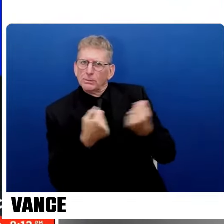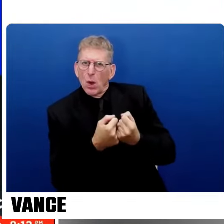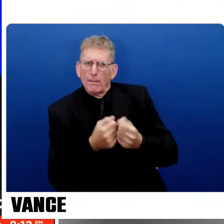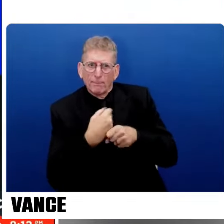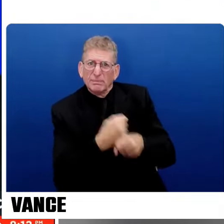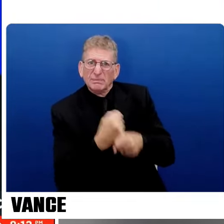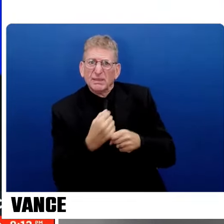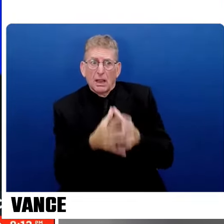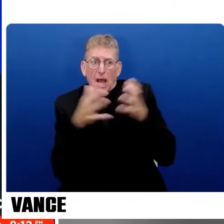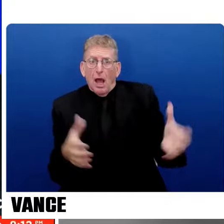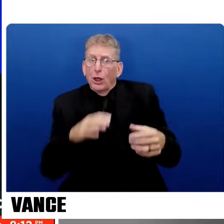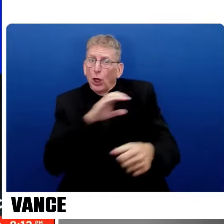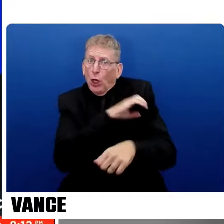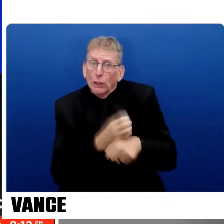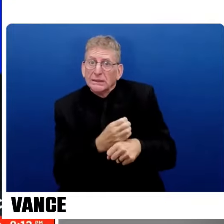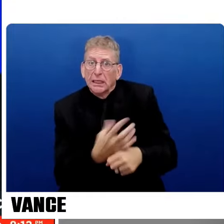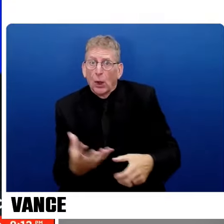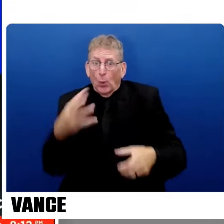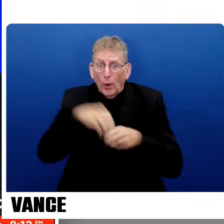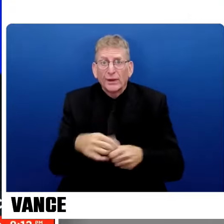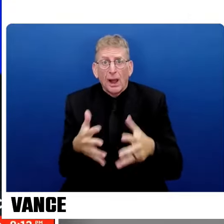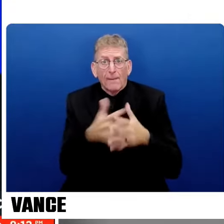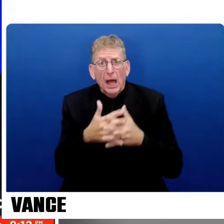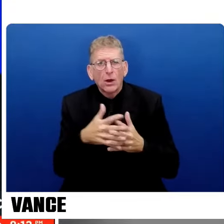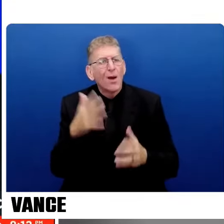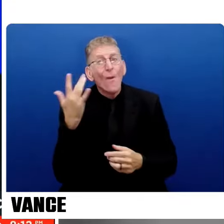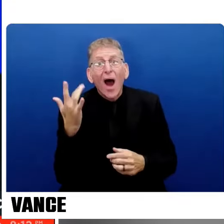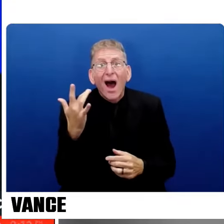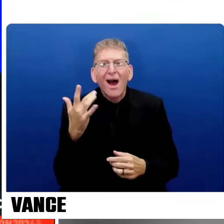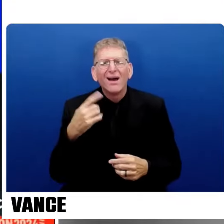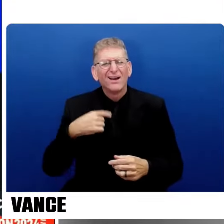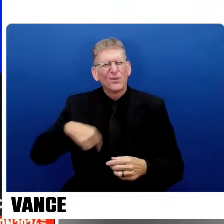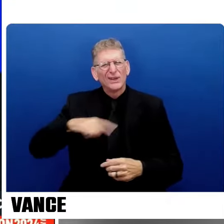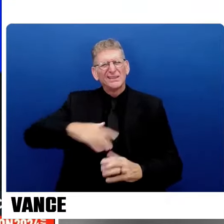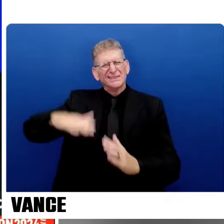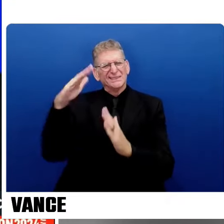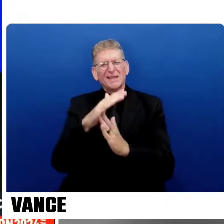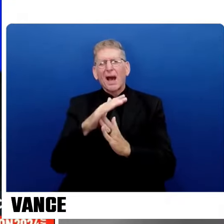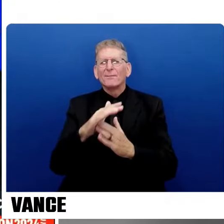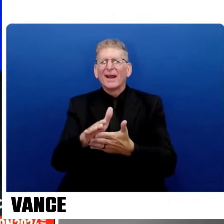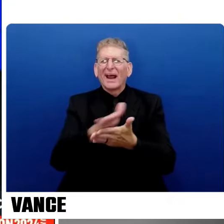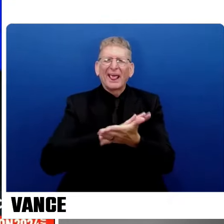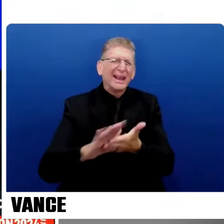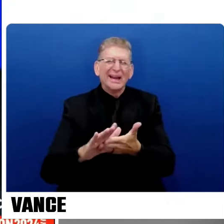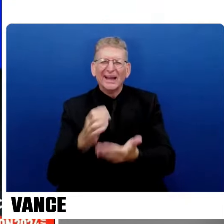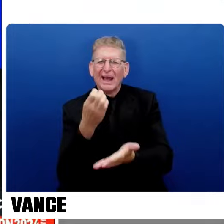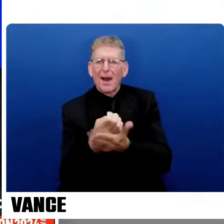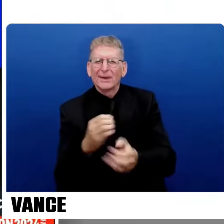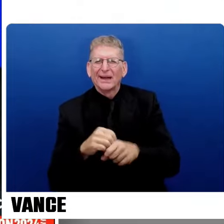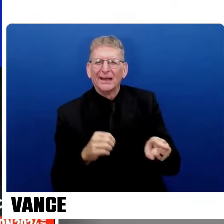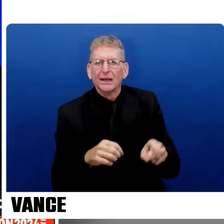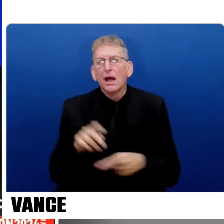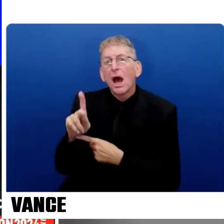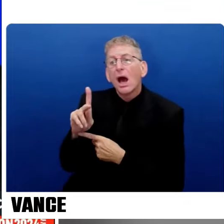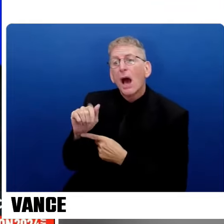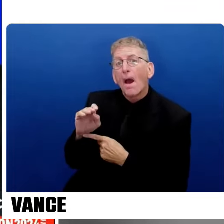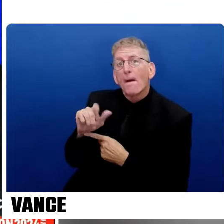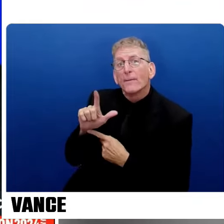the cleanest economy in the entire world. What have Kamala Harris's policies actually led to? More energy production in China,